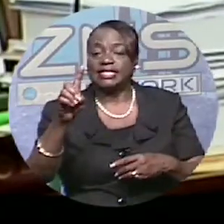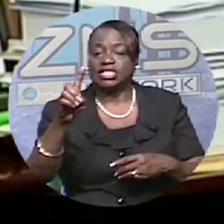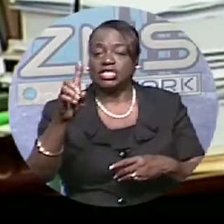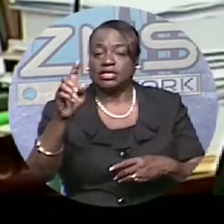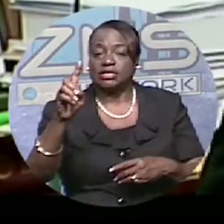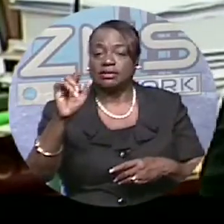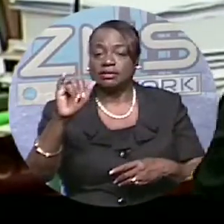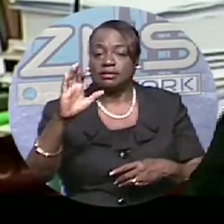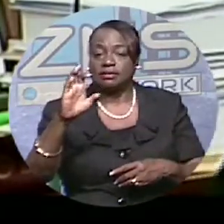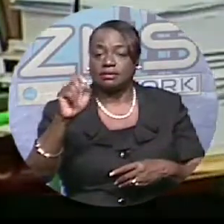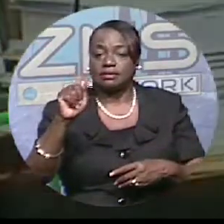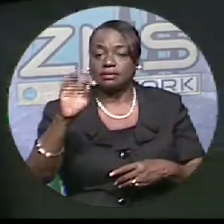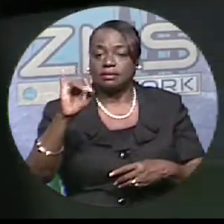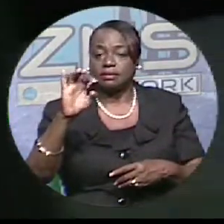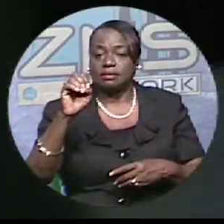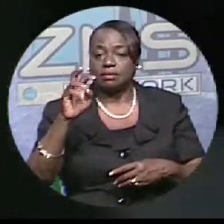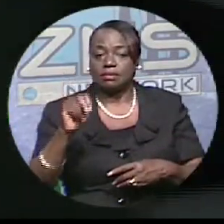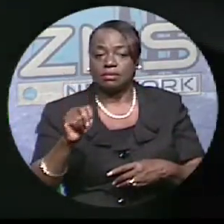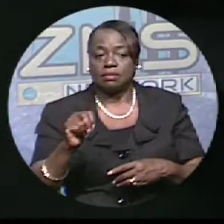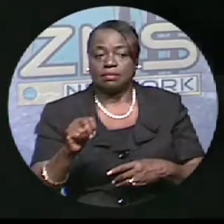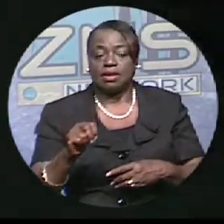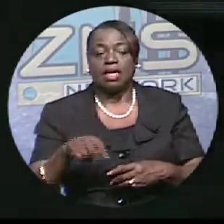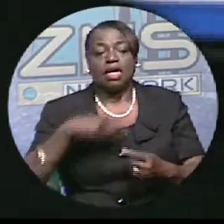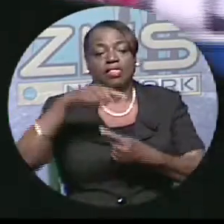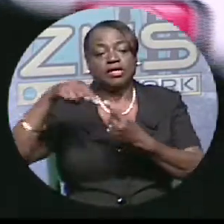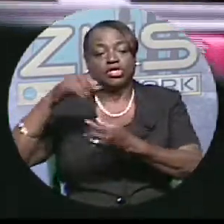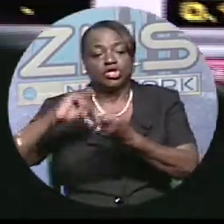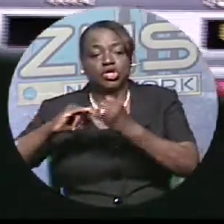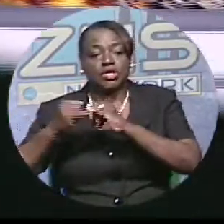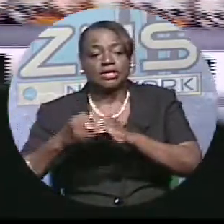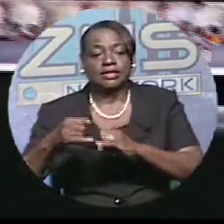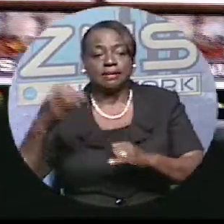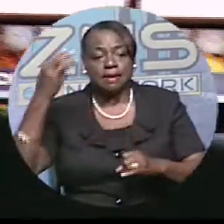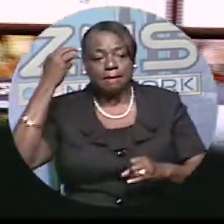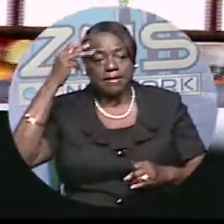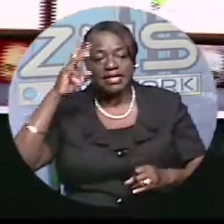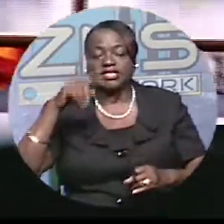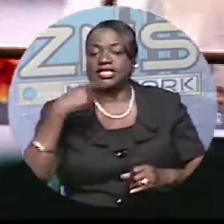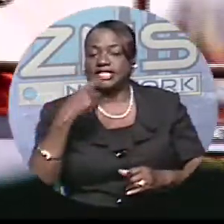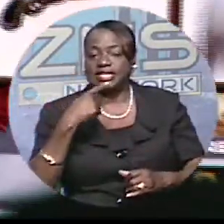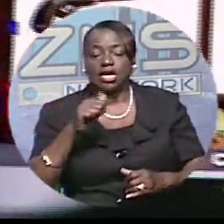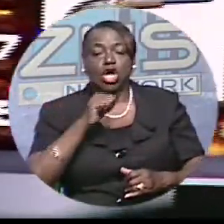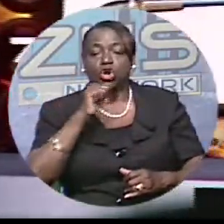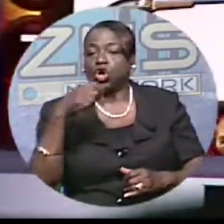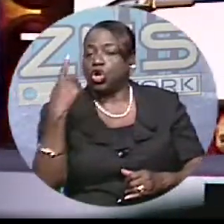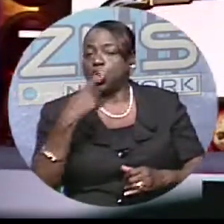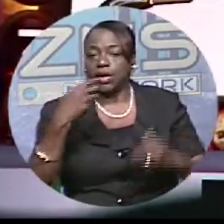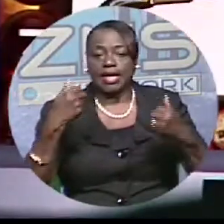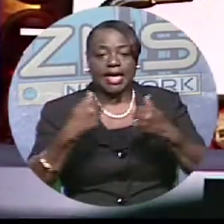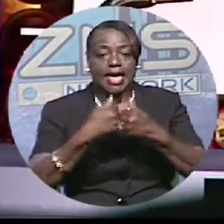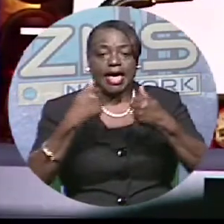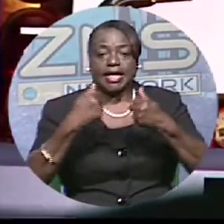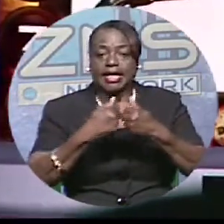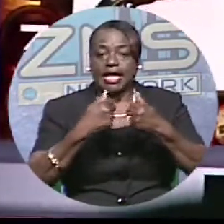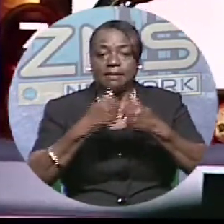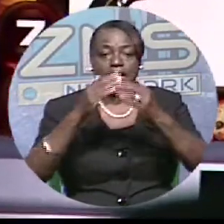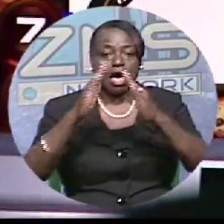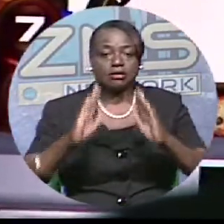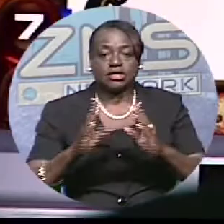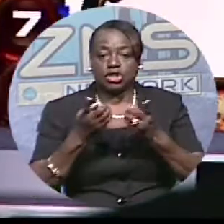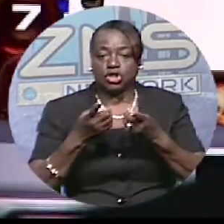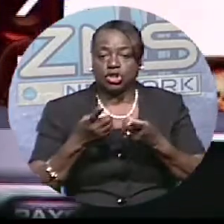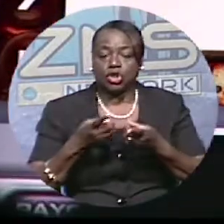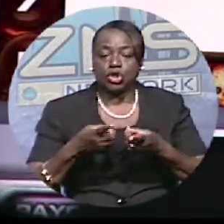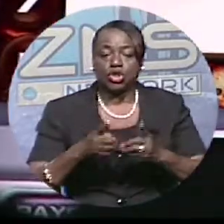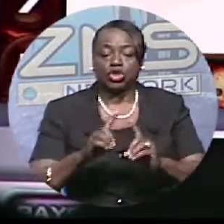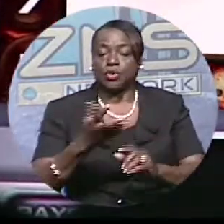those persons. The tourism minister replied that not only are gaming houses doing their part to treat addicts as prescribed by the